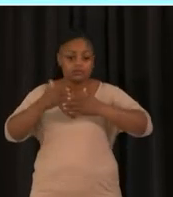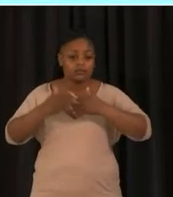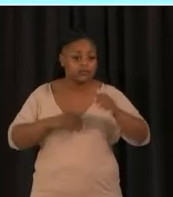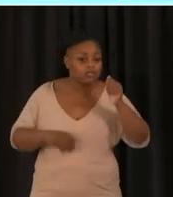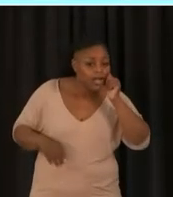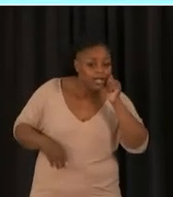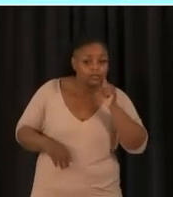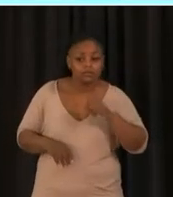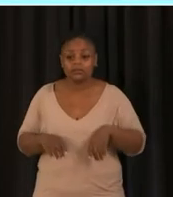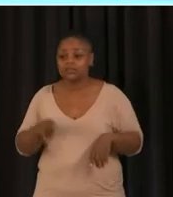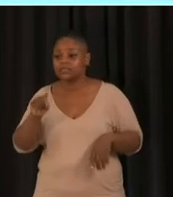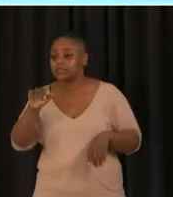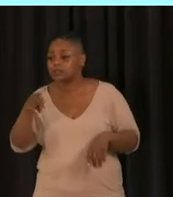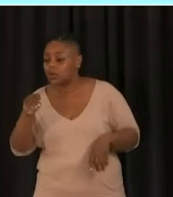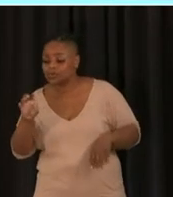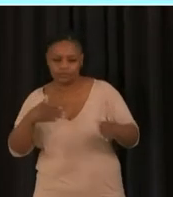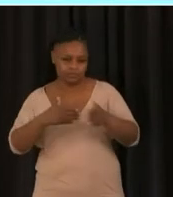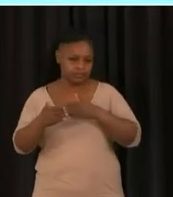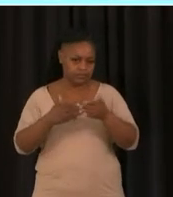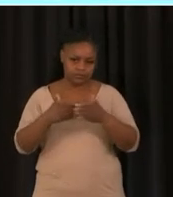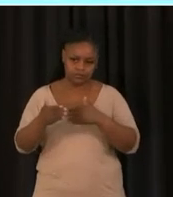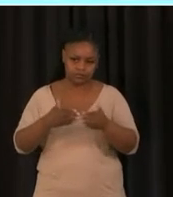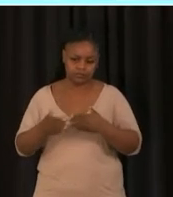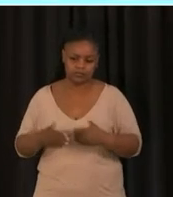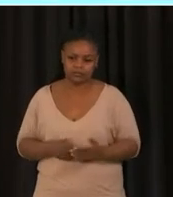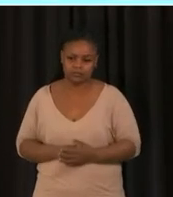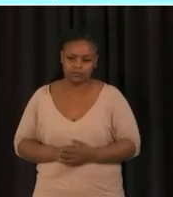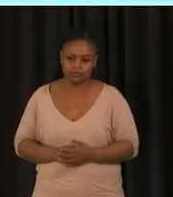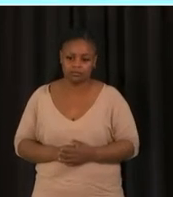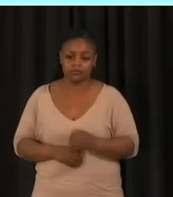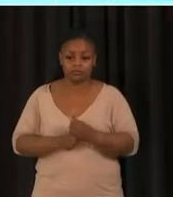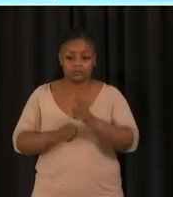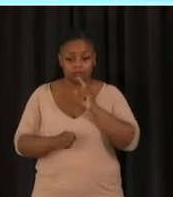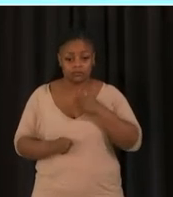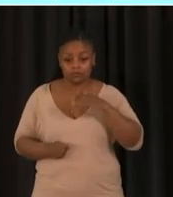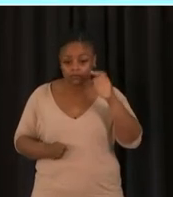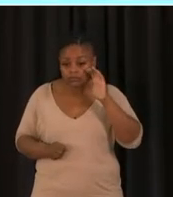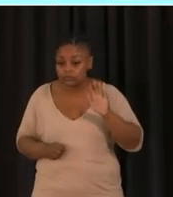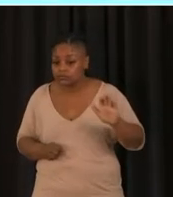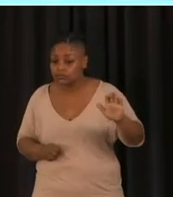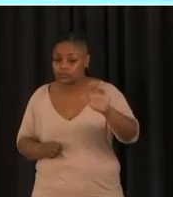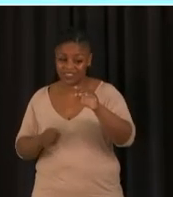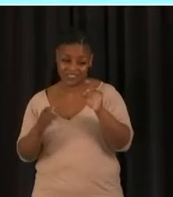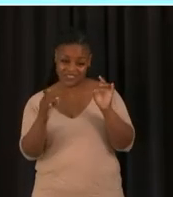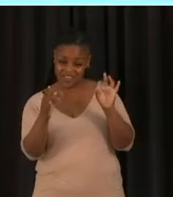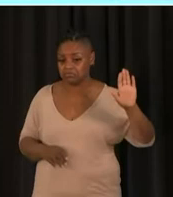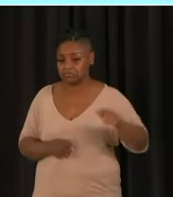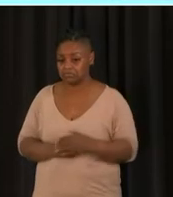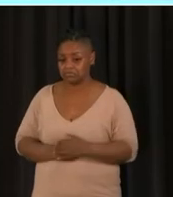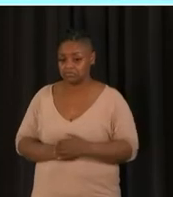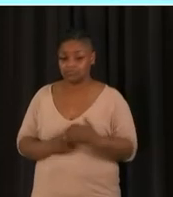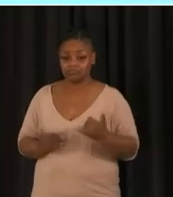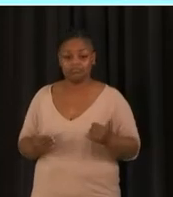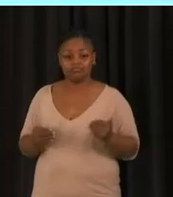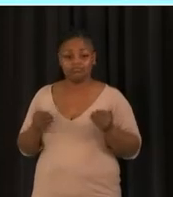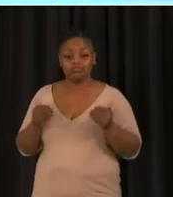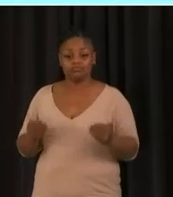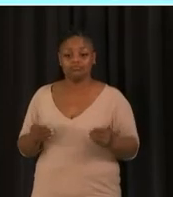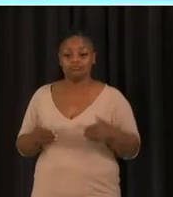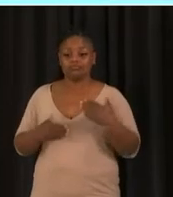Commissioner Woods and Michelle just laid out a whole host of things we're doing. But tell us where we stand today and where we should think